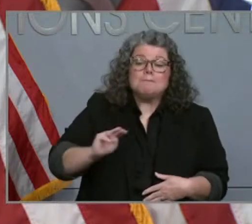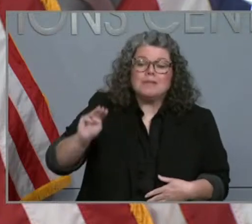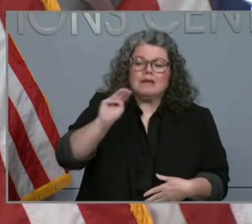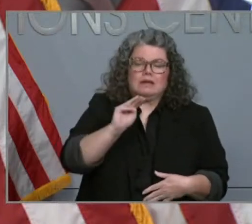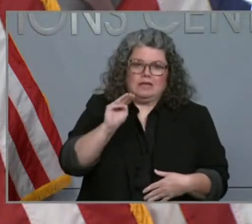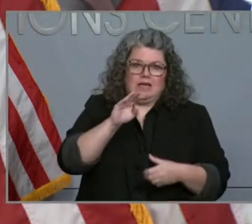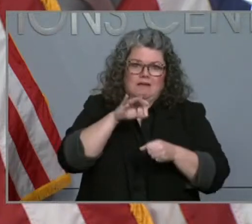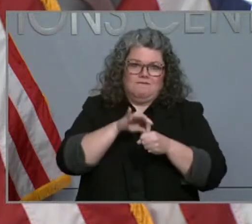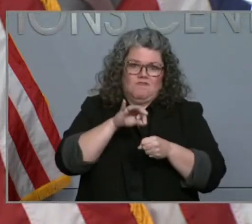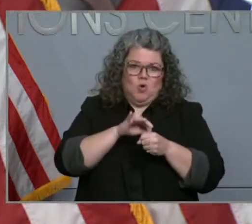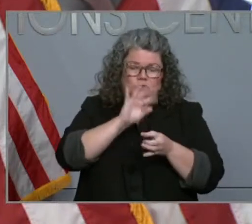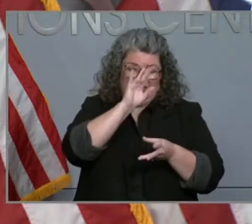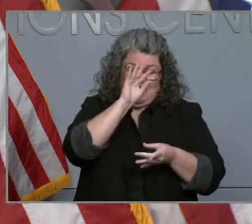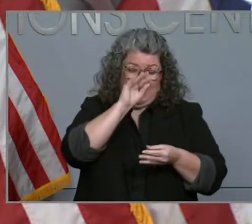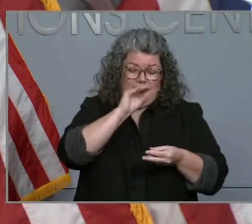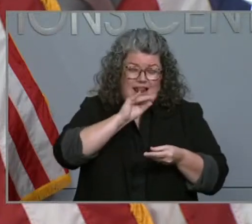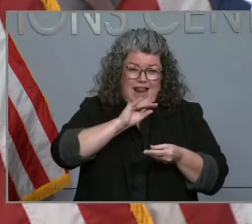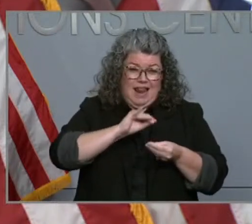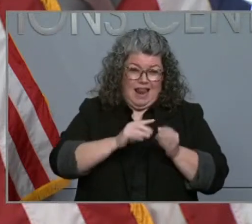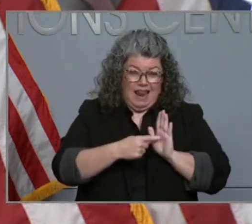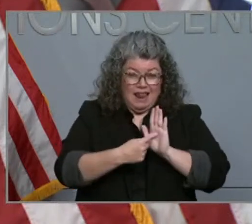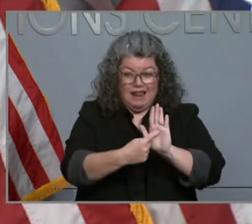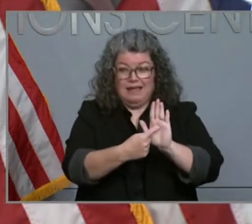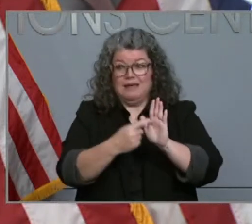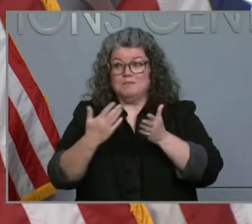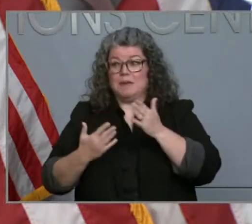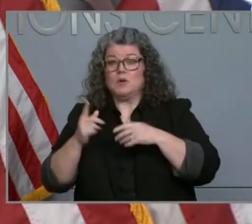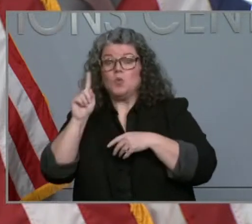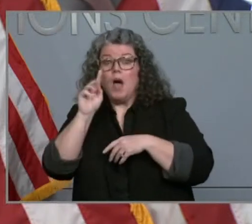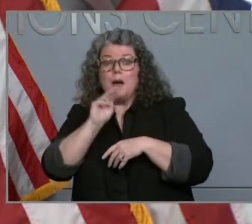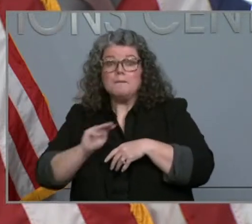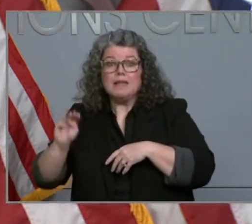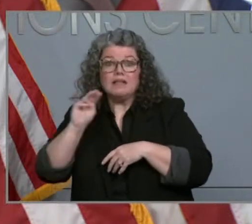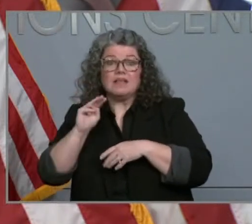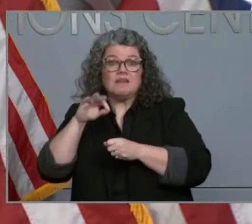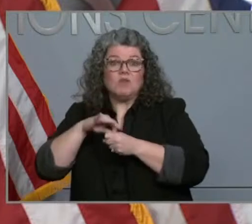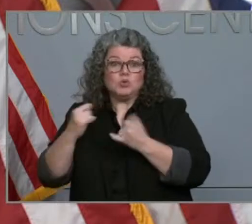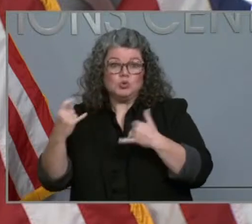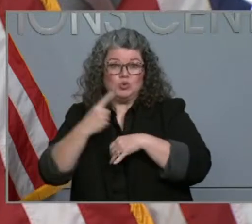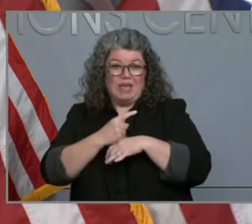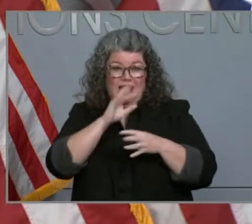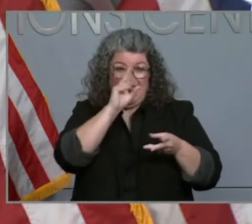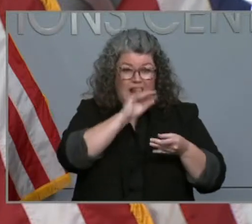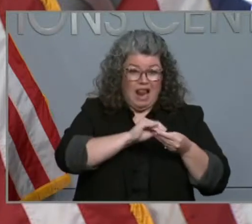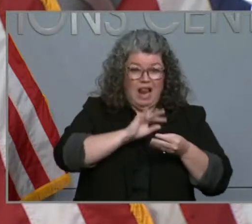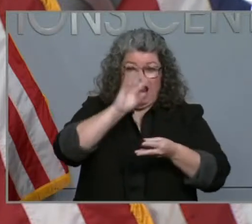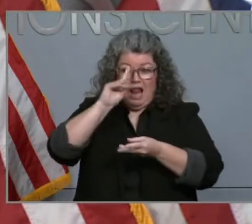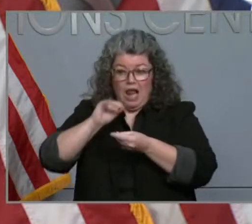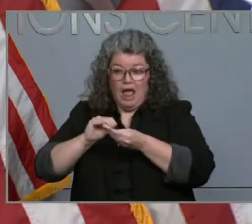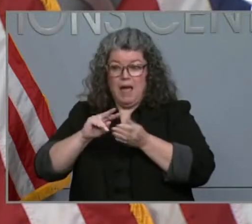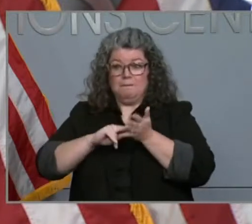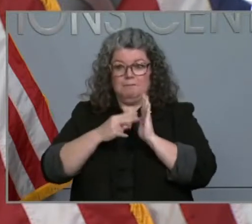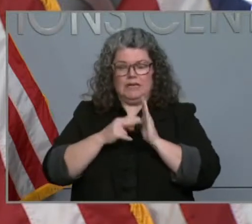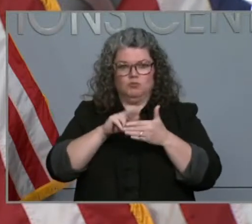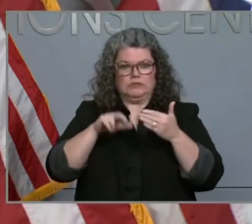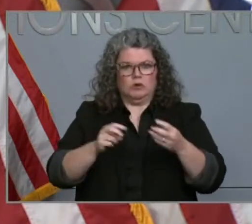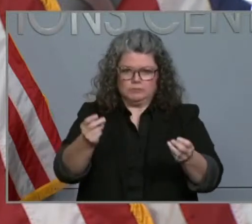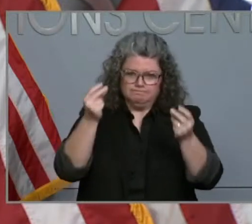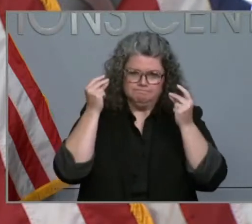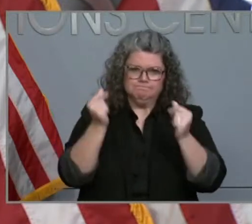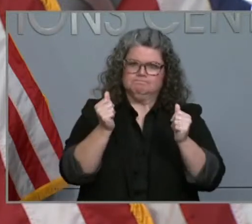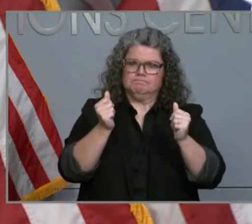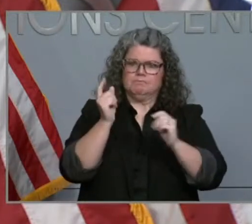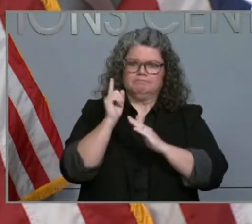and potentially another million or more that will be cast today. That's not instant. And